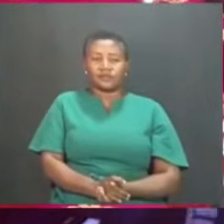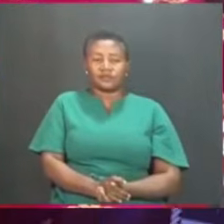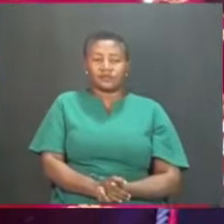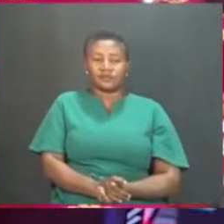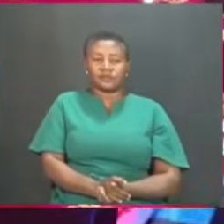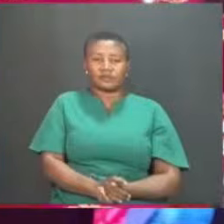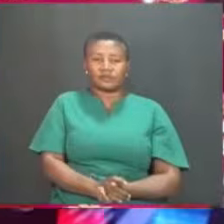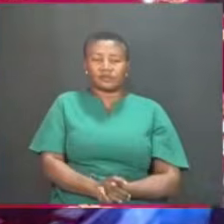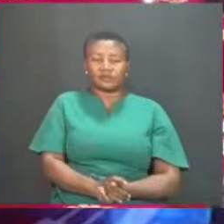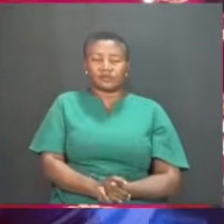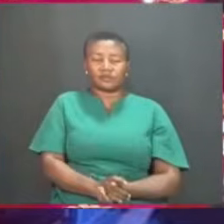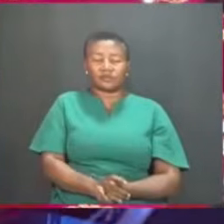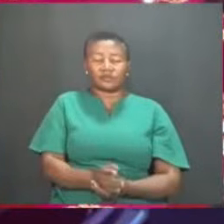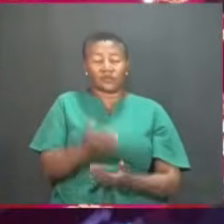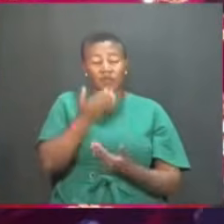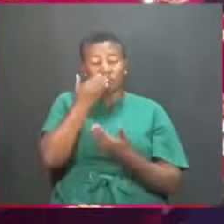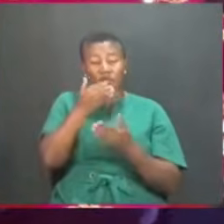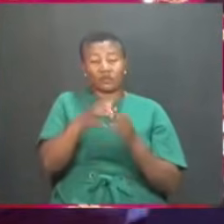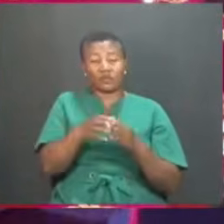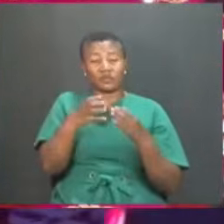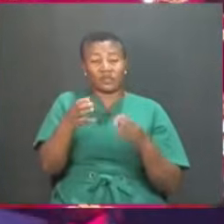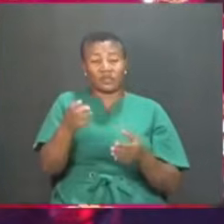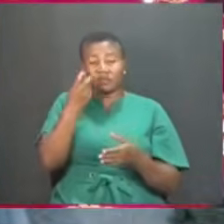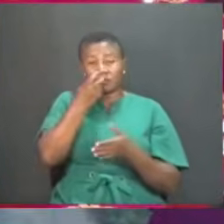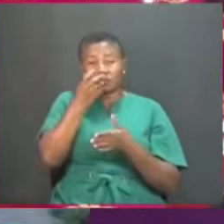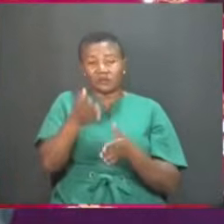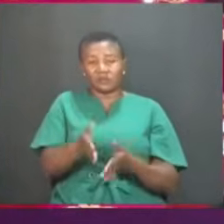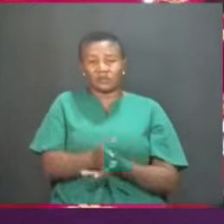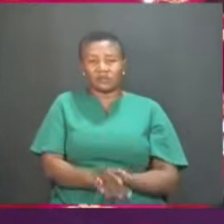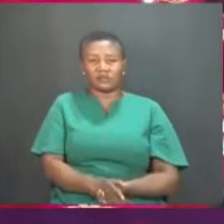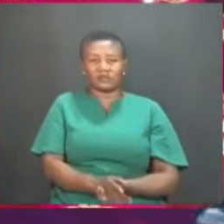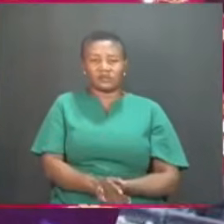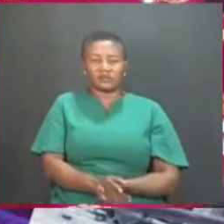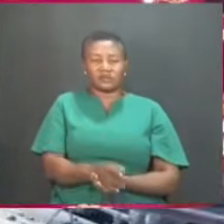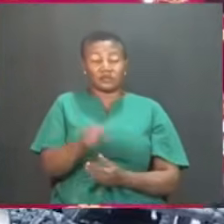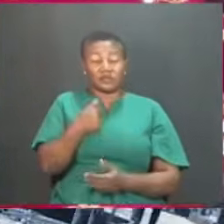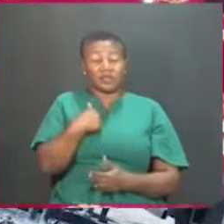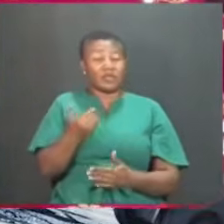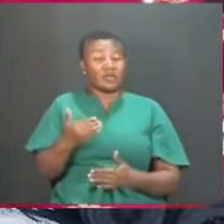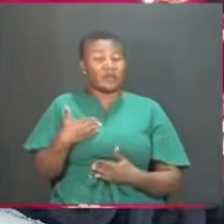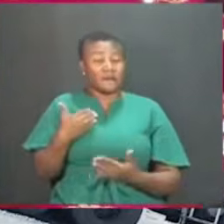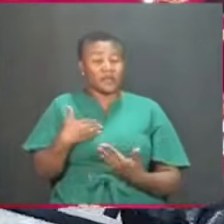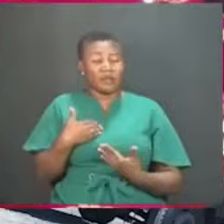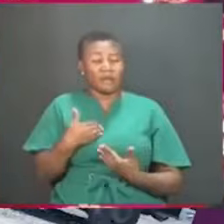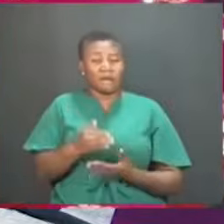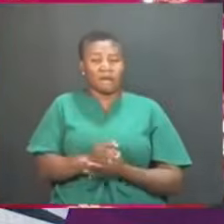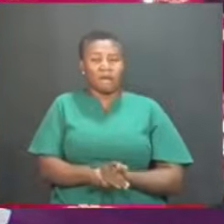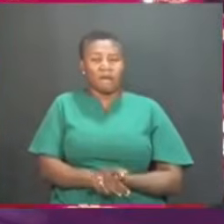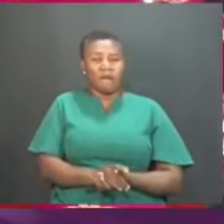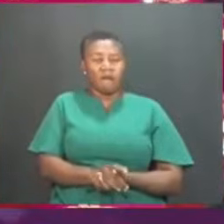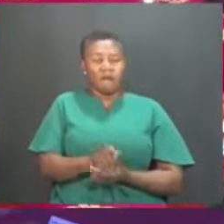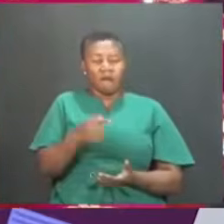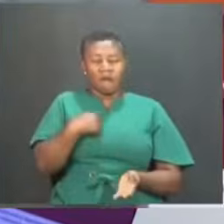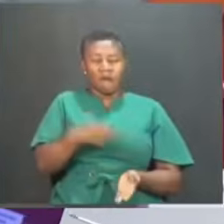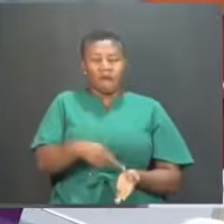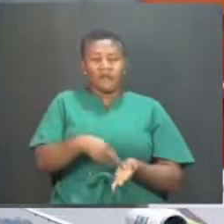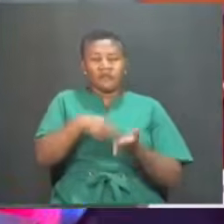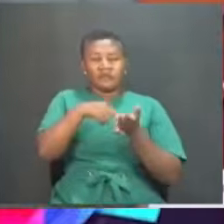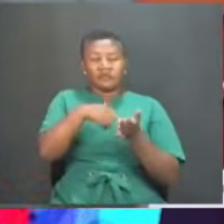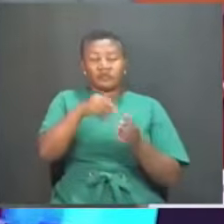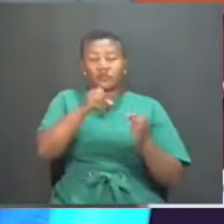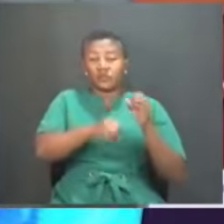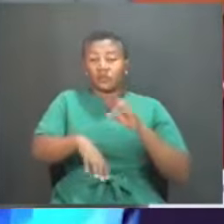Thank you very much, Mr. Speaker. I am very grateful. Mr. Speaker, I rise to